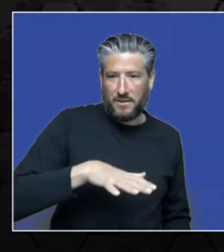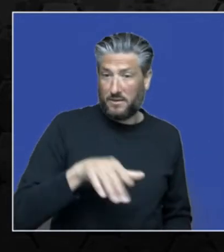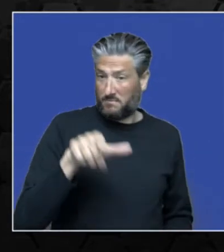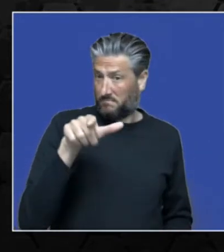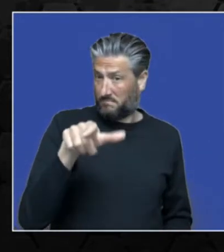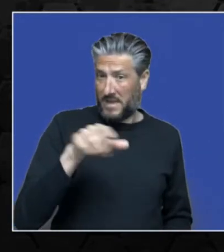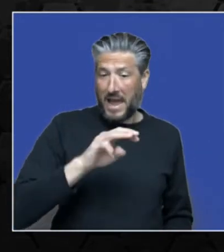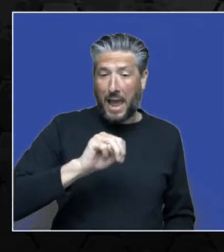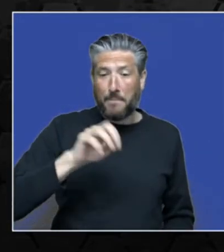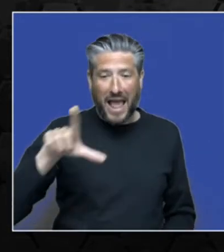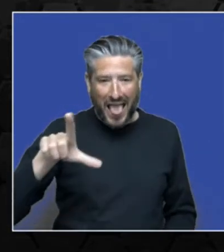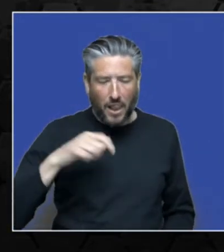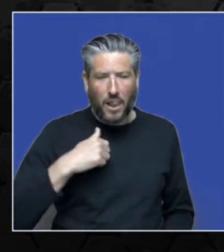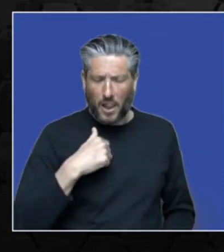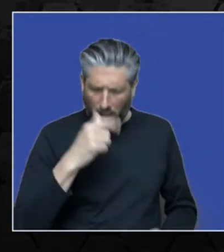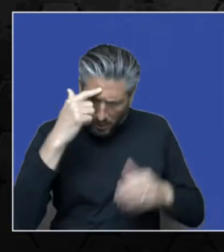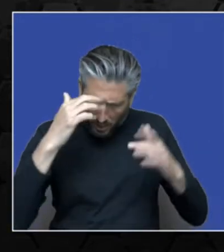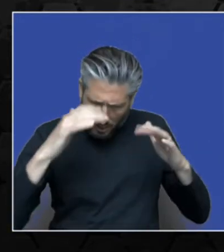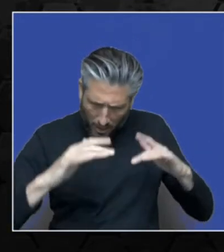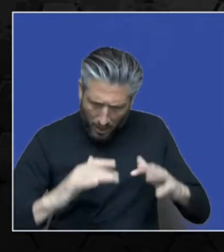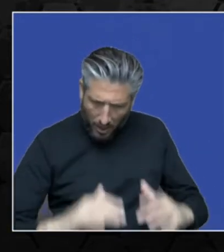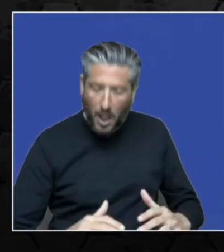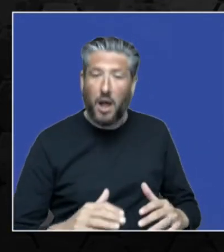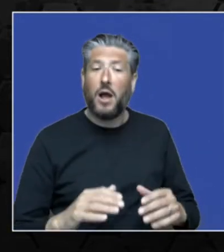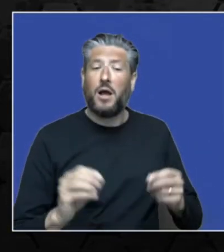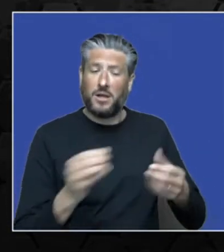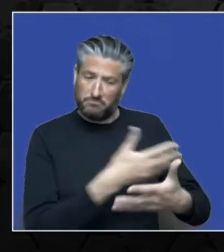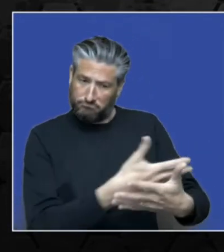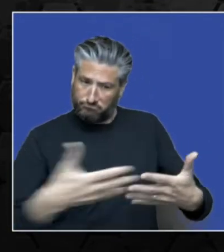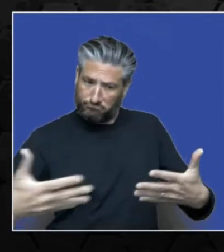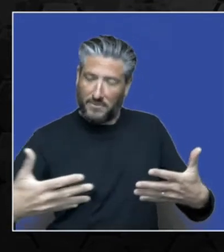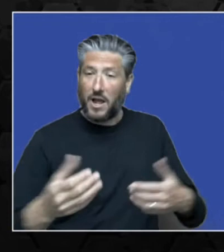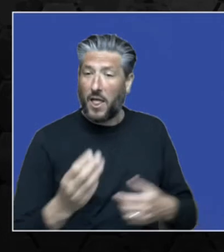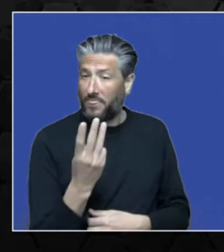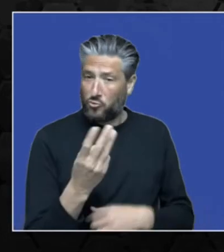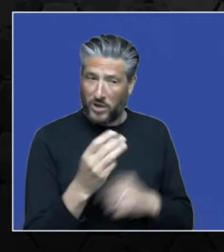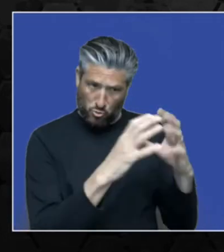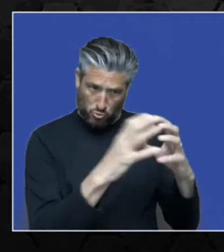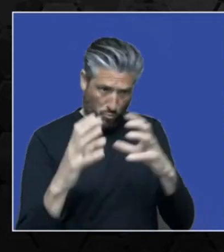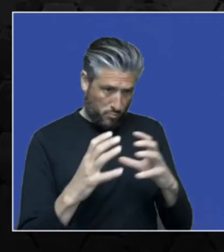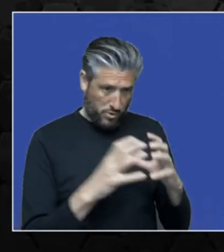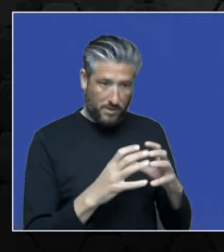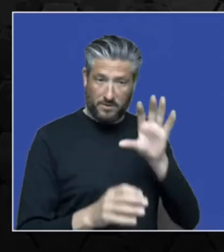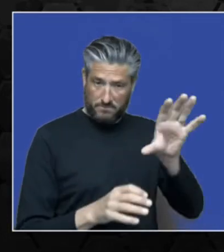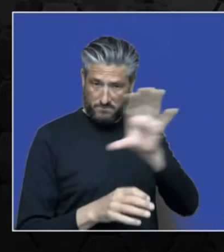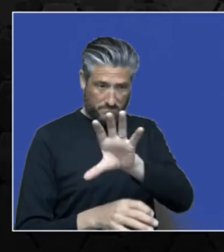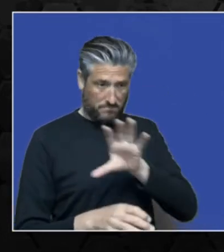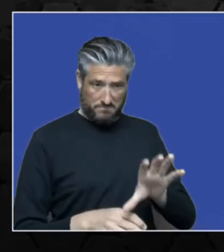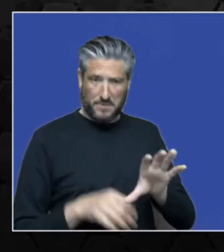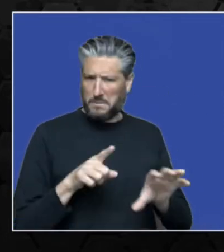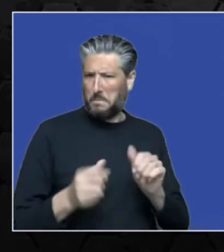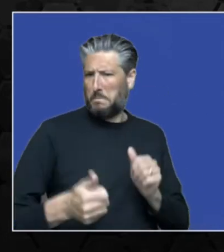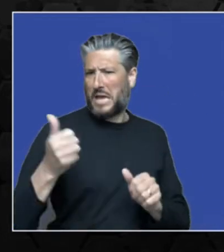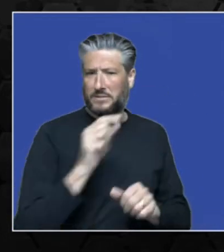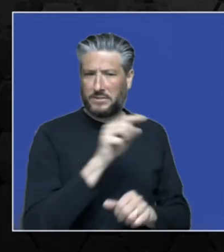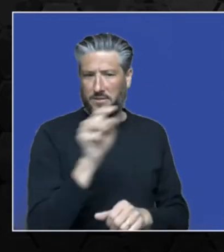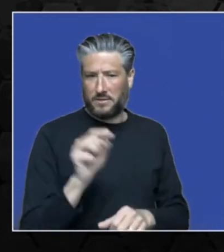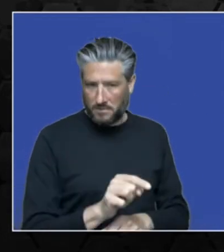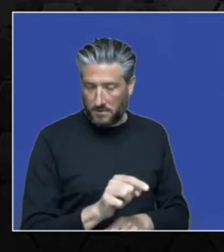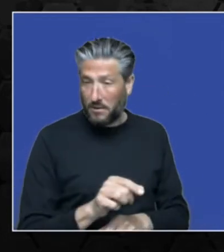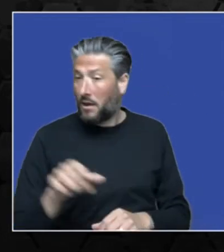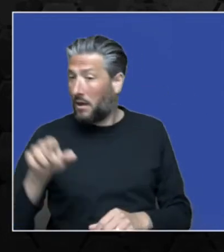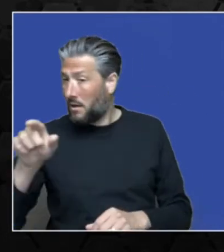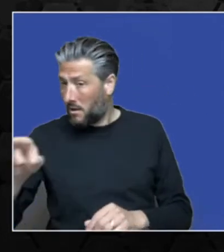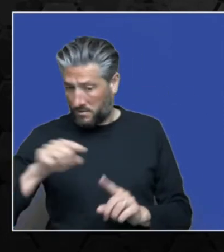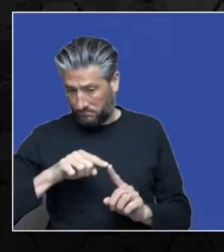recognize the patterns and I'll create 3 clusters for you. On the other hand, in the right hand side, you can see this is the housing problem. So you can see as the